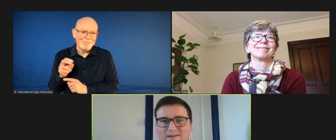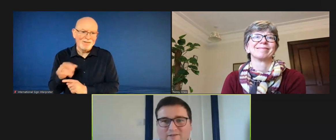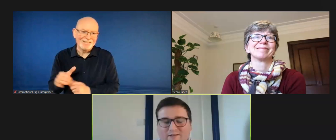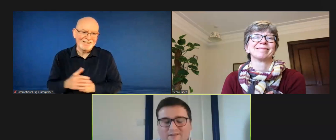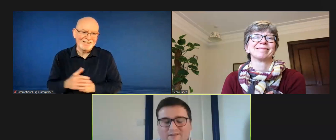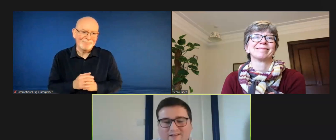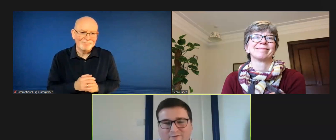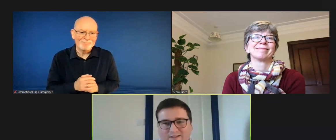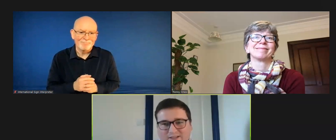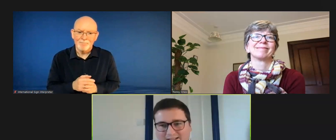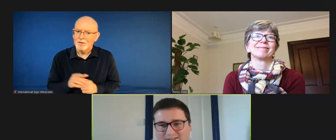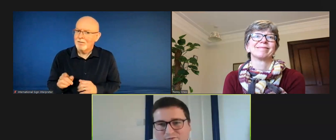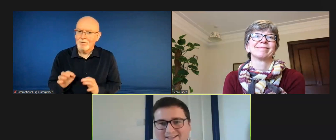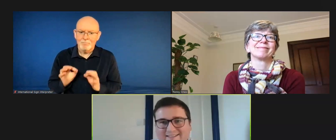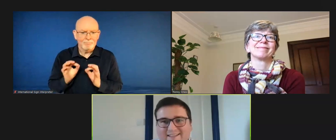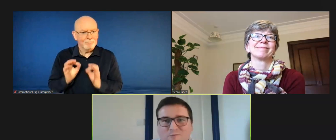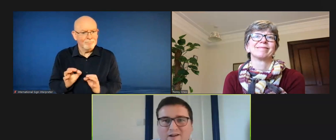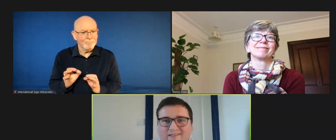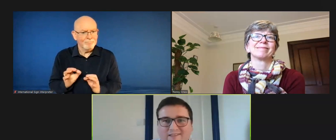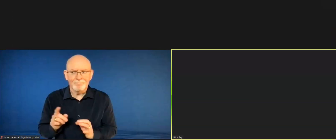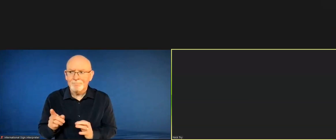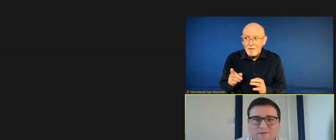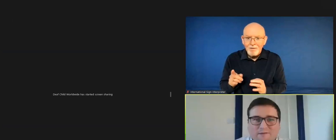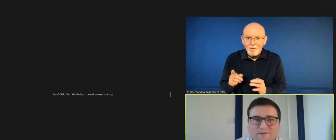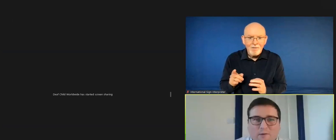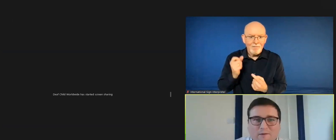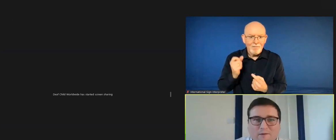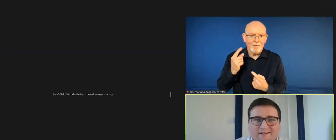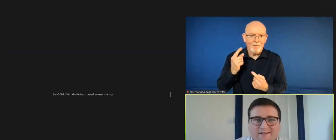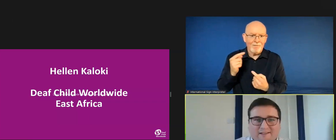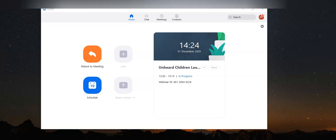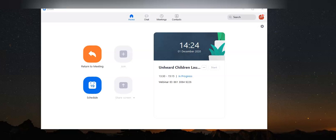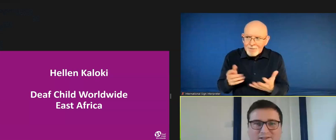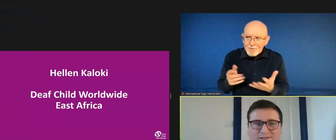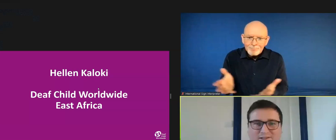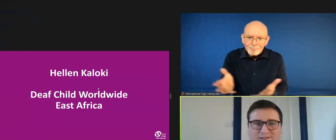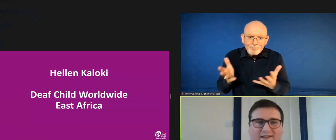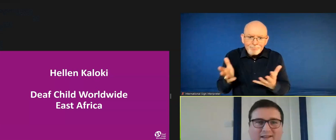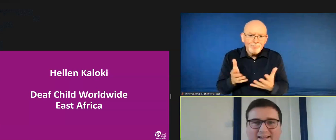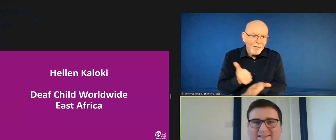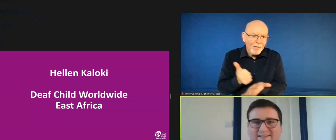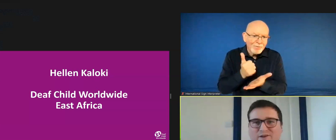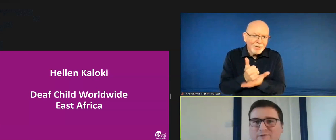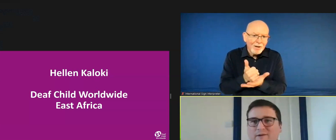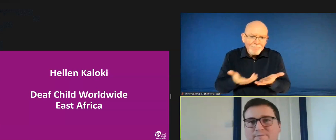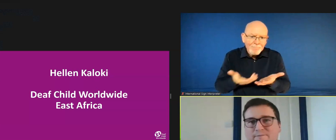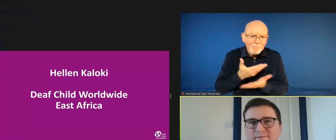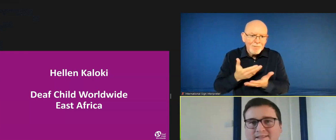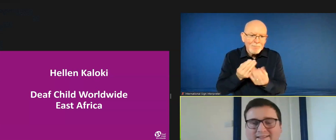so many of the challenges faced and the work that you and the department are doing.